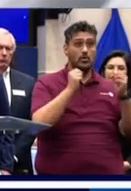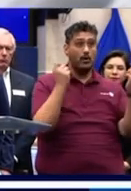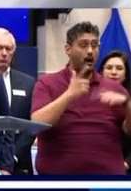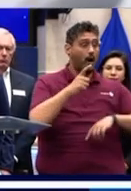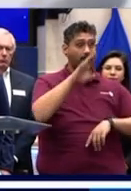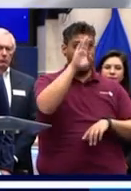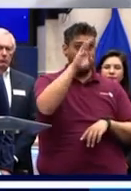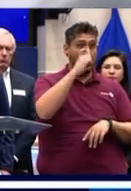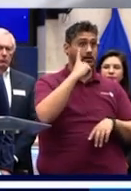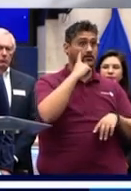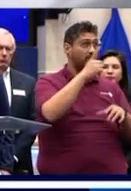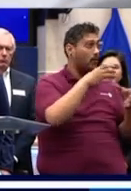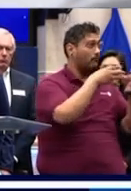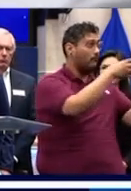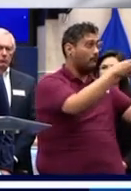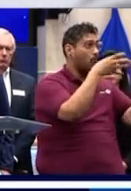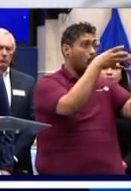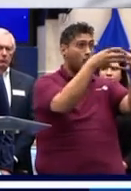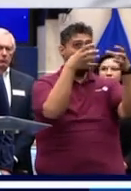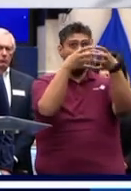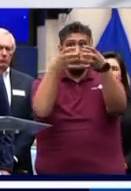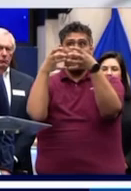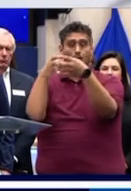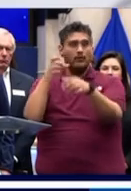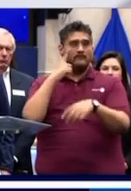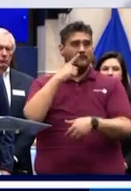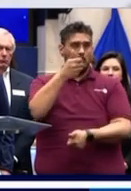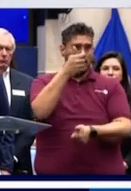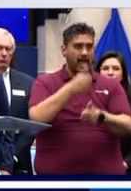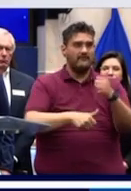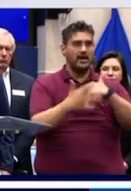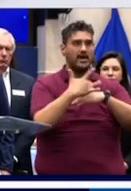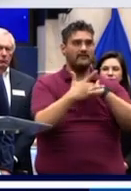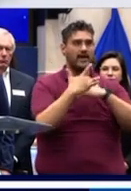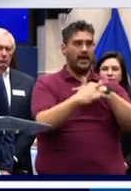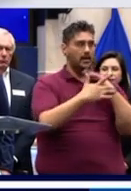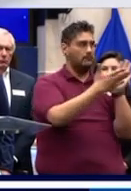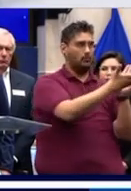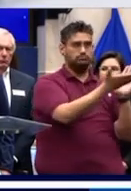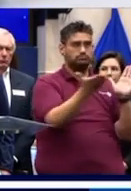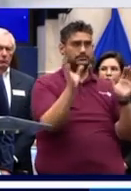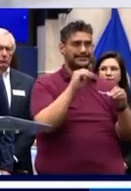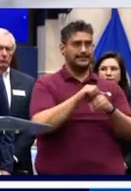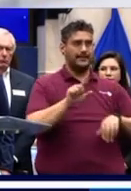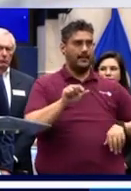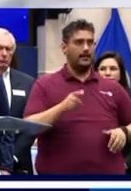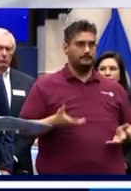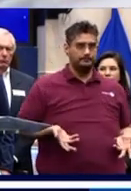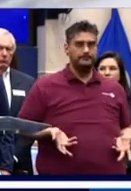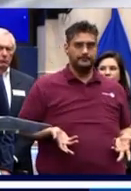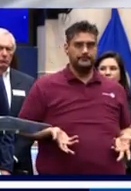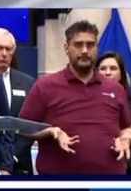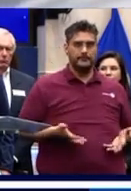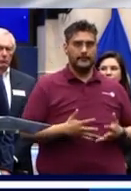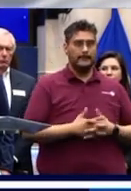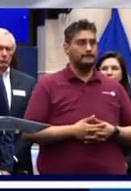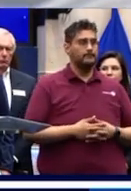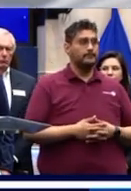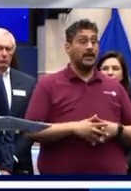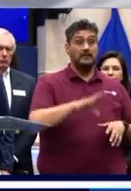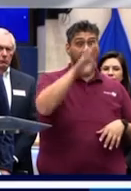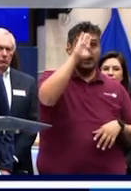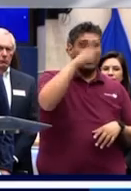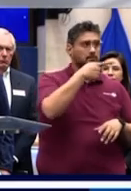fill every single available seat on every single available apparatus within the city of Los Angeles.